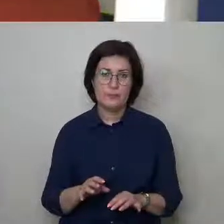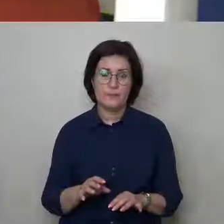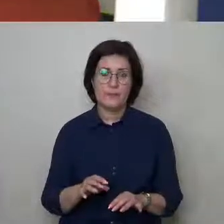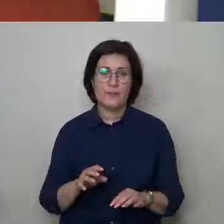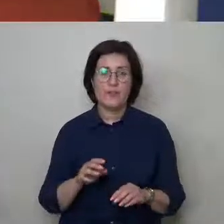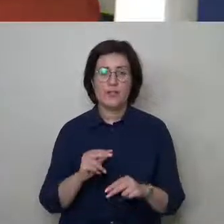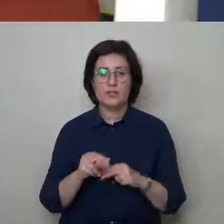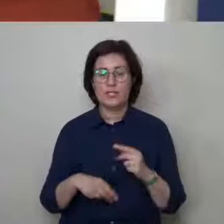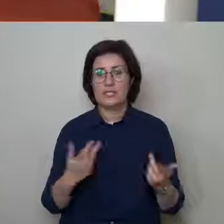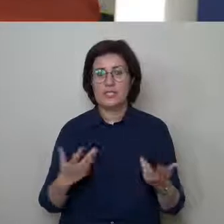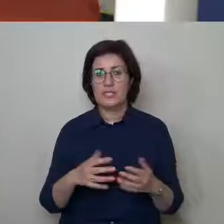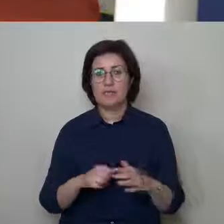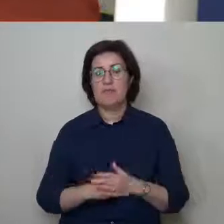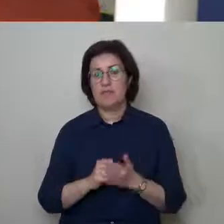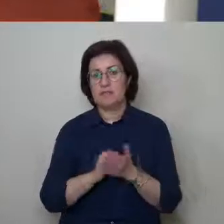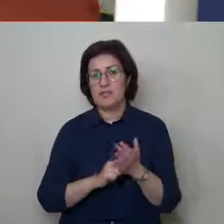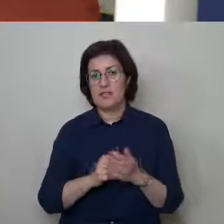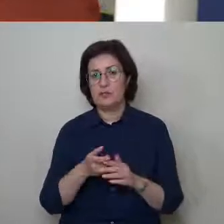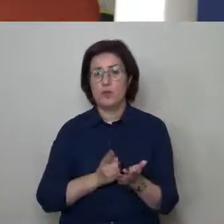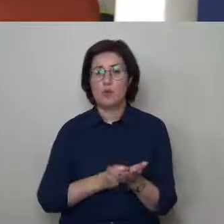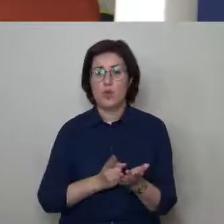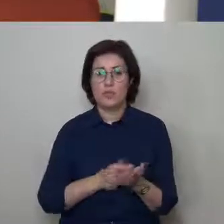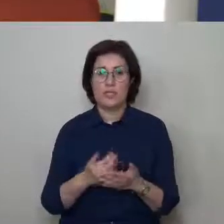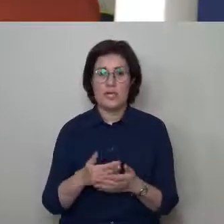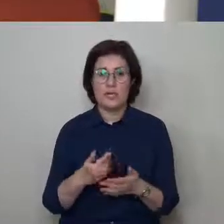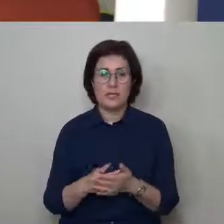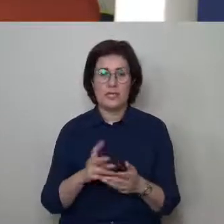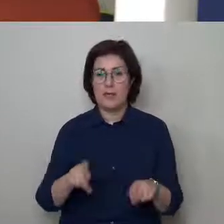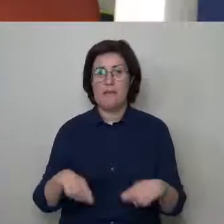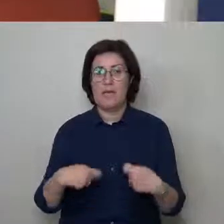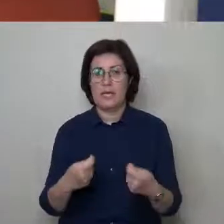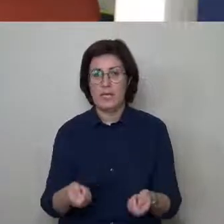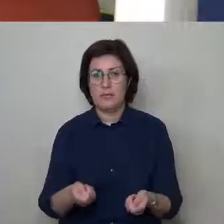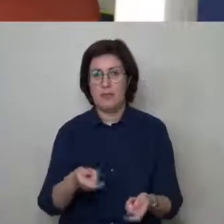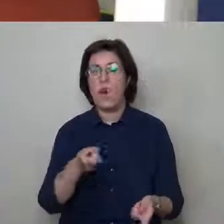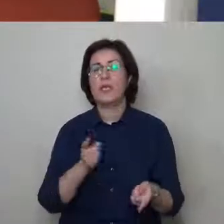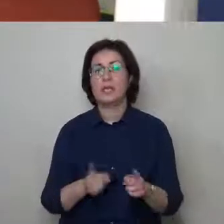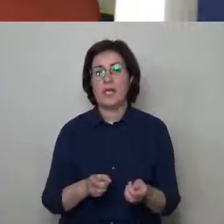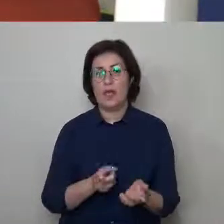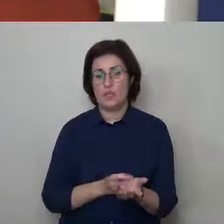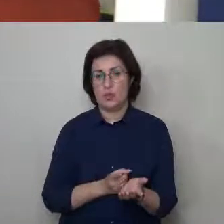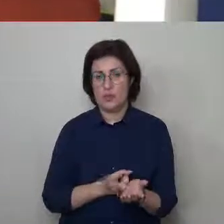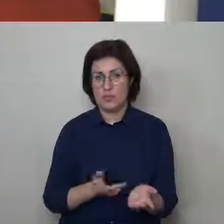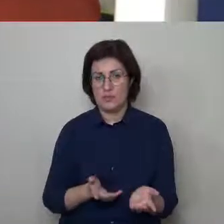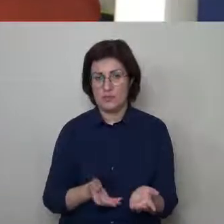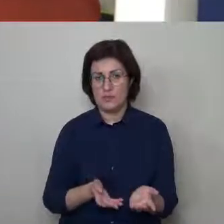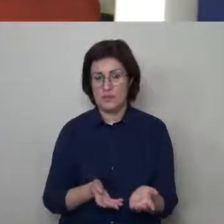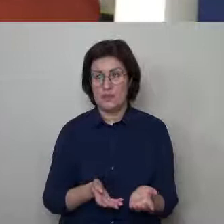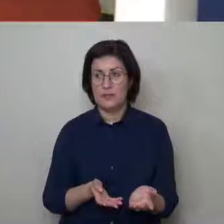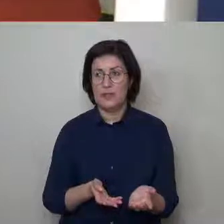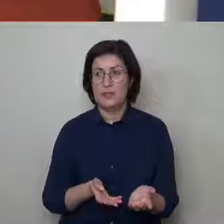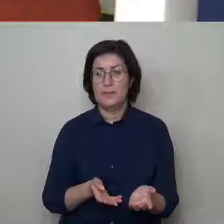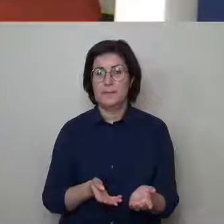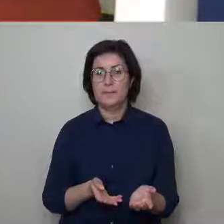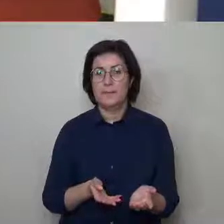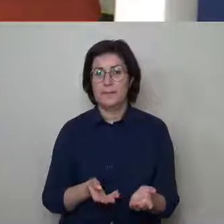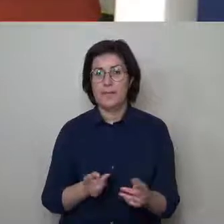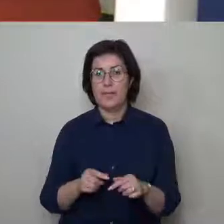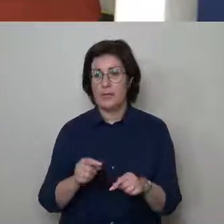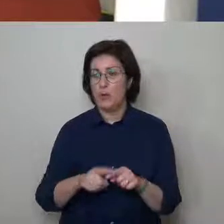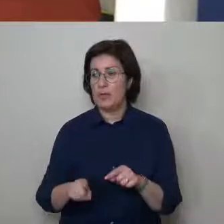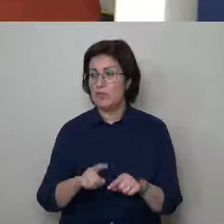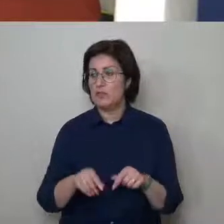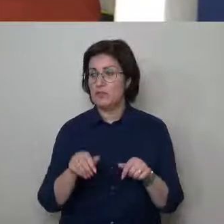not even discussed because of some formal requirements, like, for example, that the original evidence has not been attached,